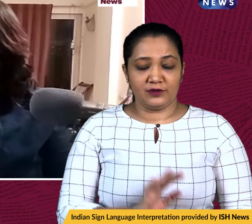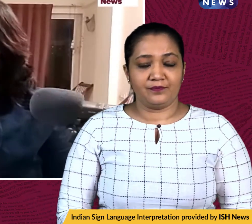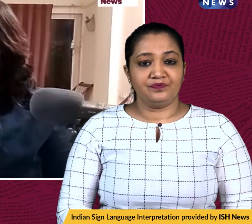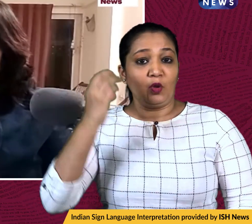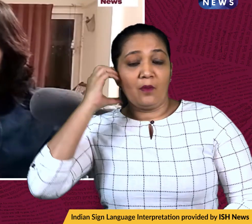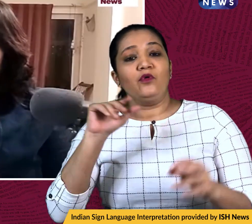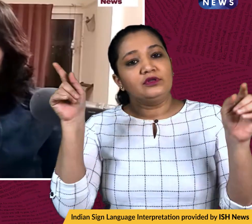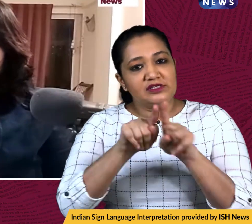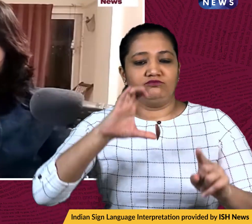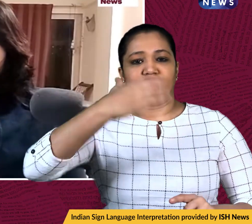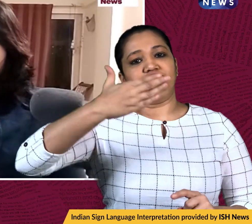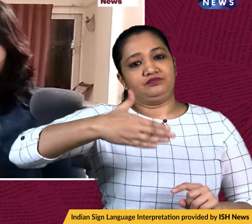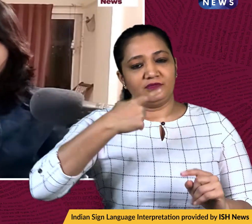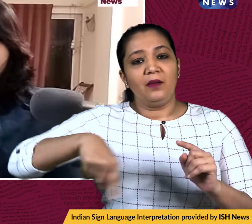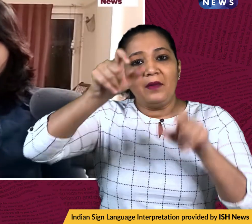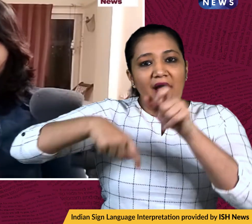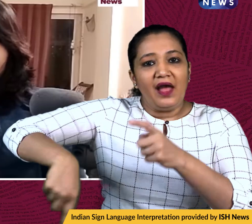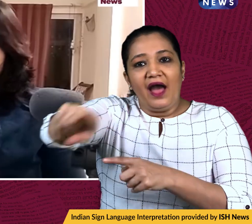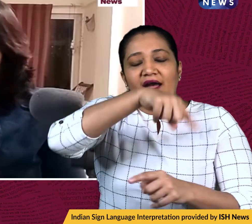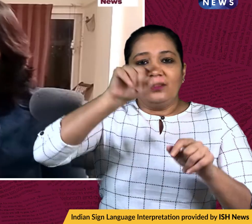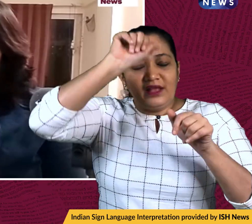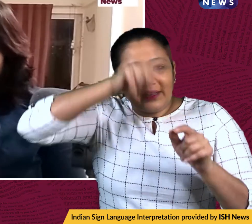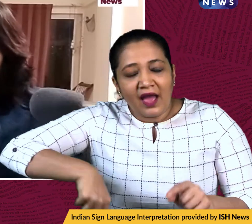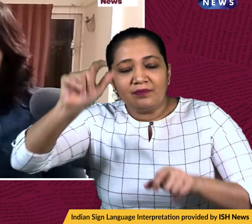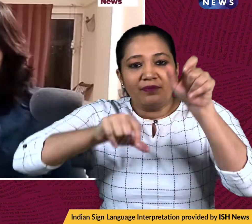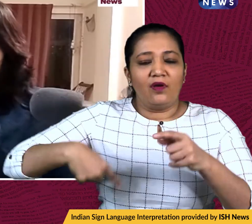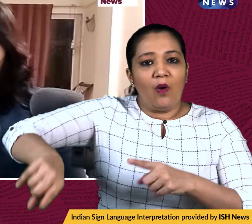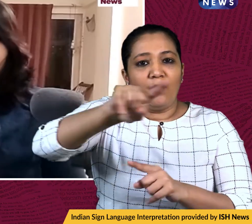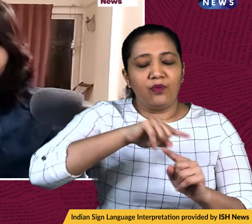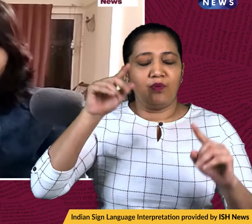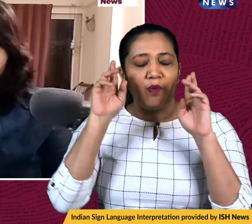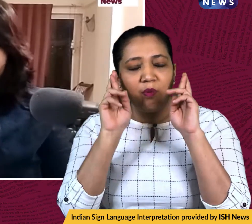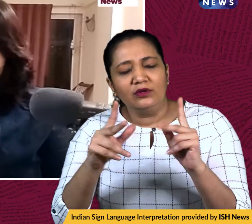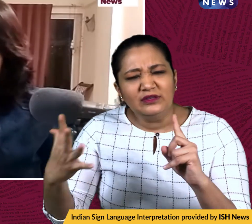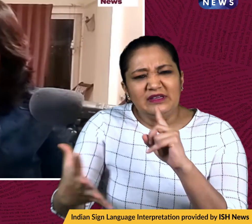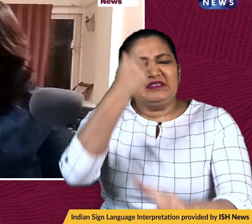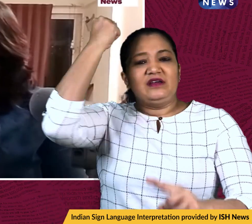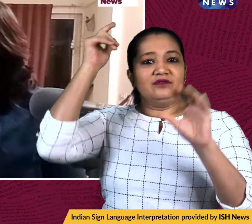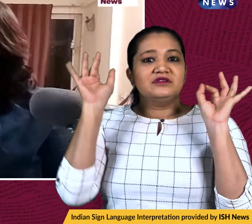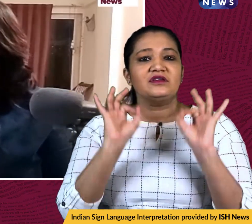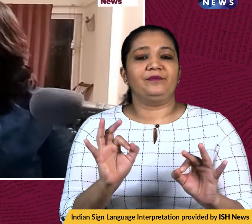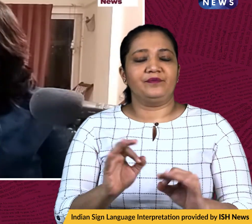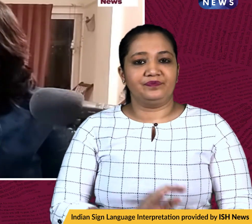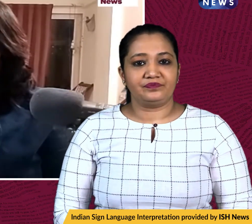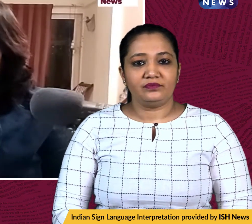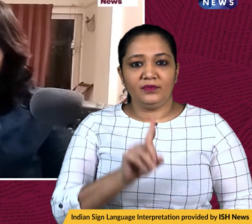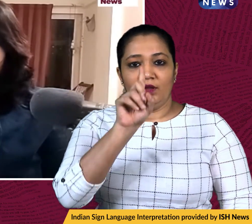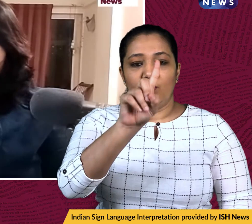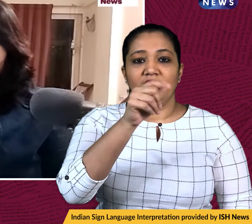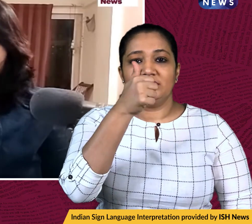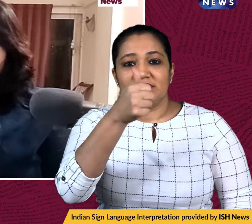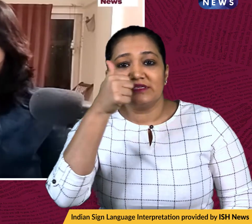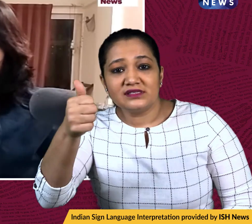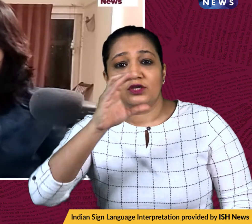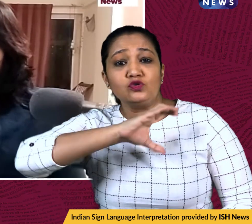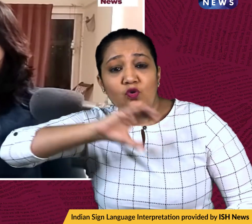Minister Narendra Modi also congratulated fellow citizens for this, what he called as momentous feat. Over 166